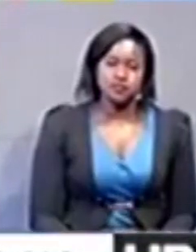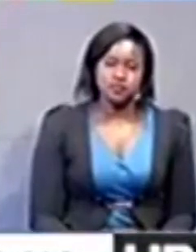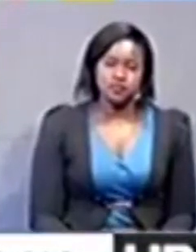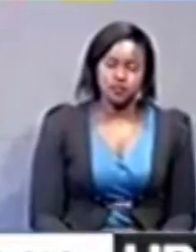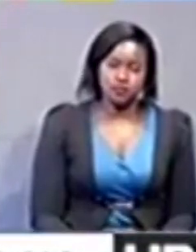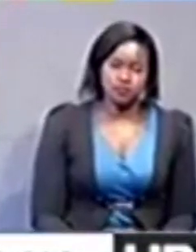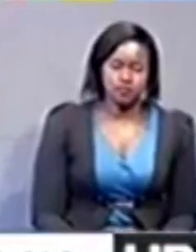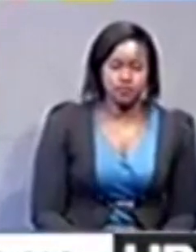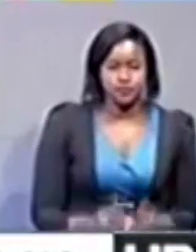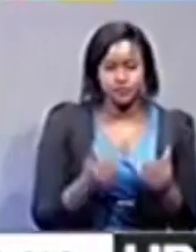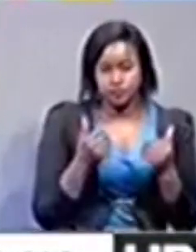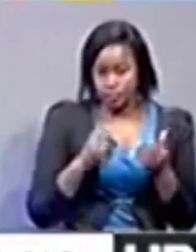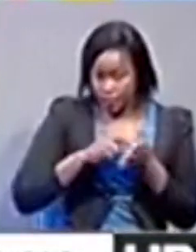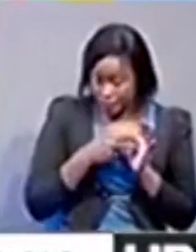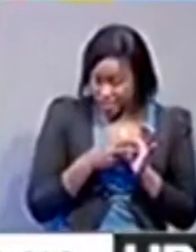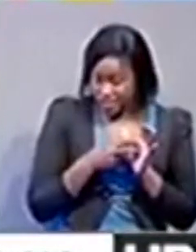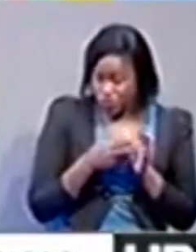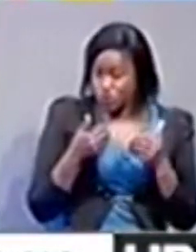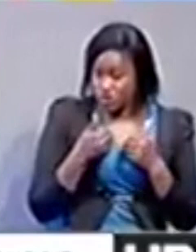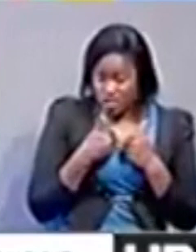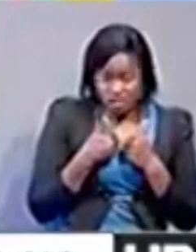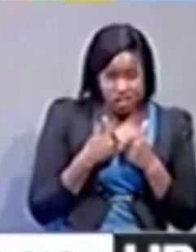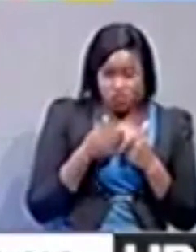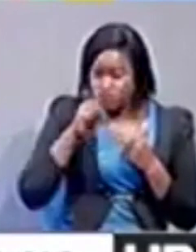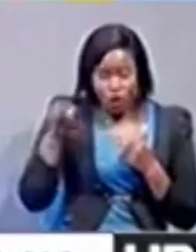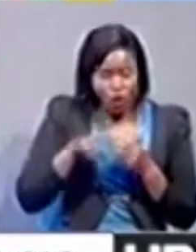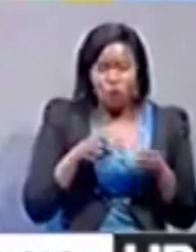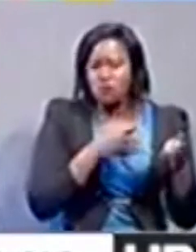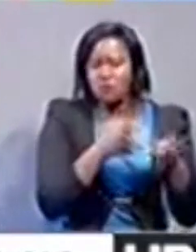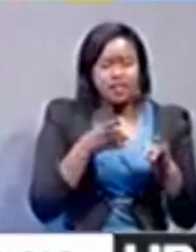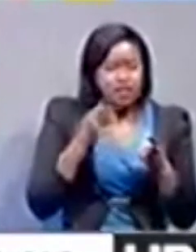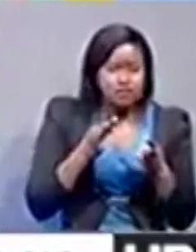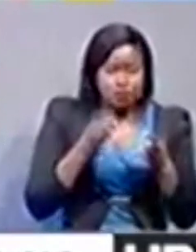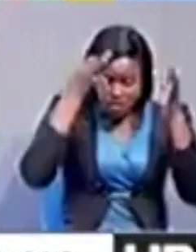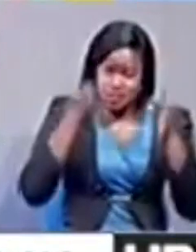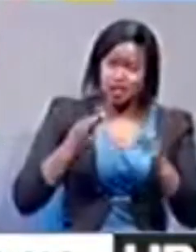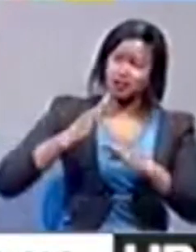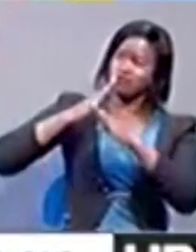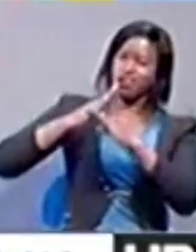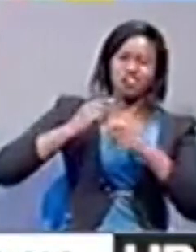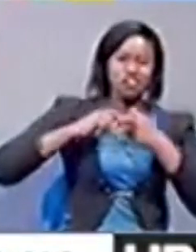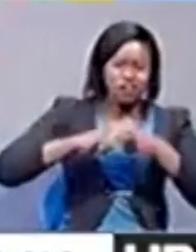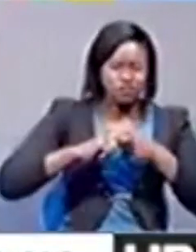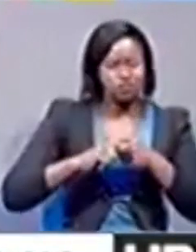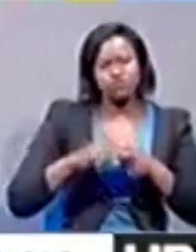Therefore, it is a wrong strategy to block cargo, and besides, it is not necessary.